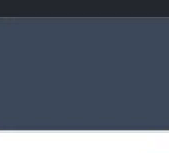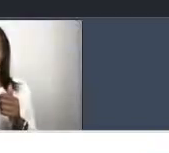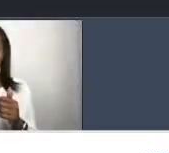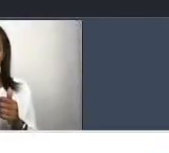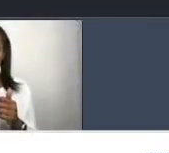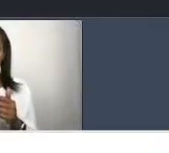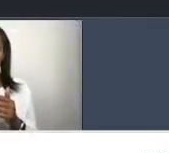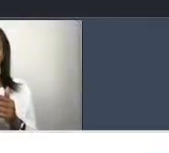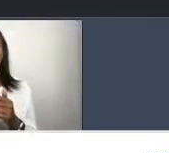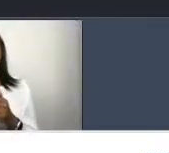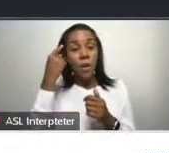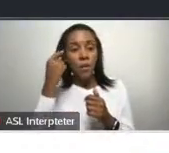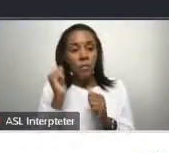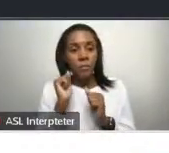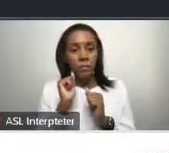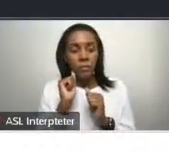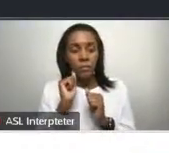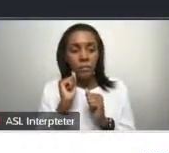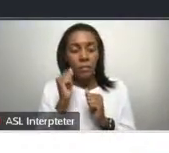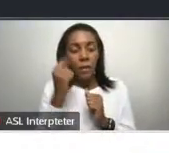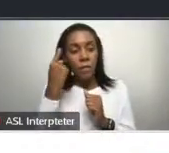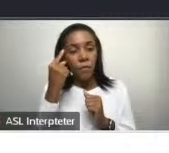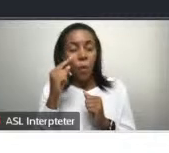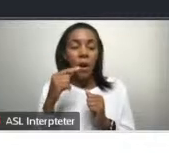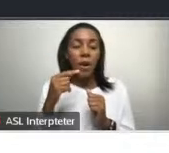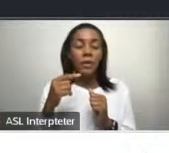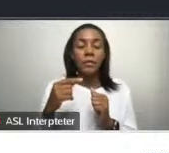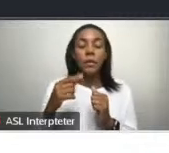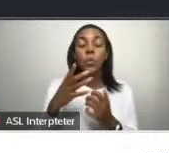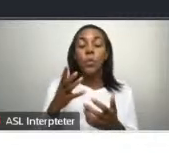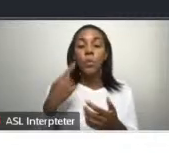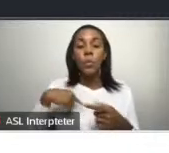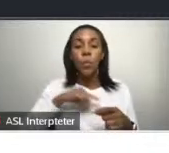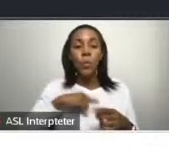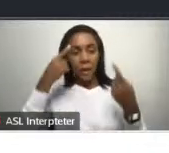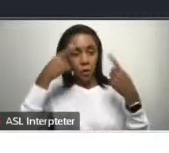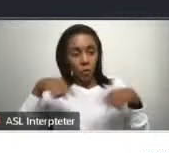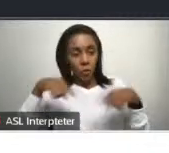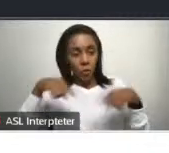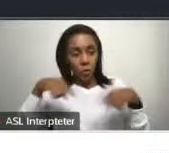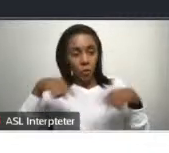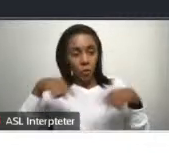Mr. Chairman, for the record, we agree to these friendly amendments. Very good.